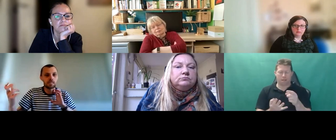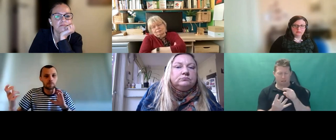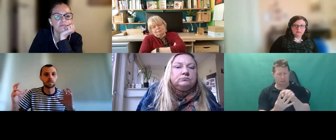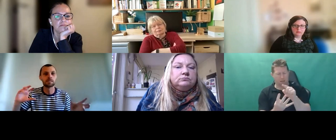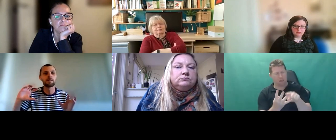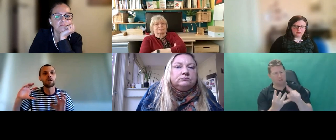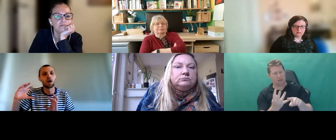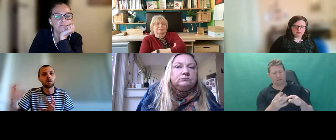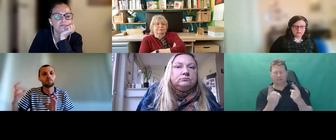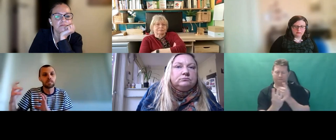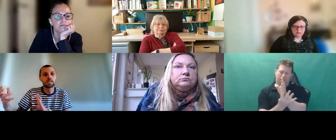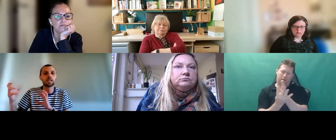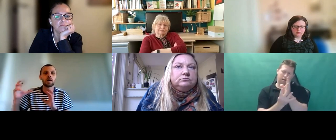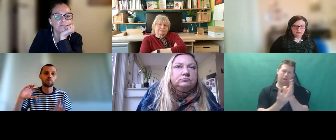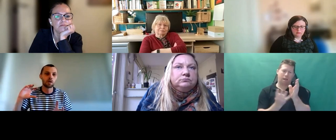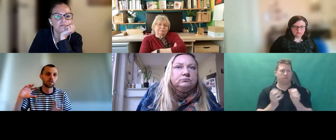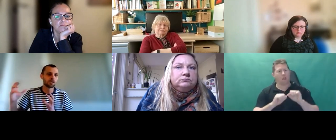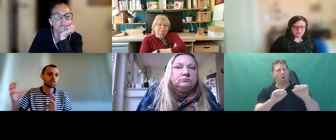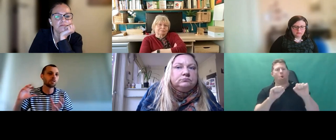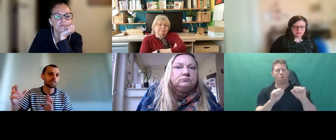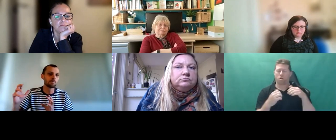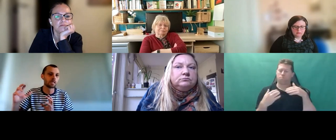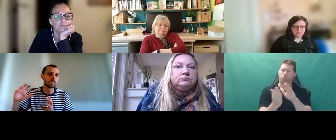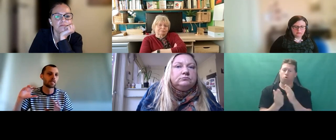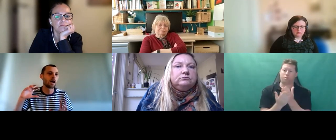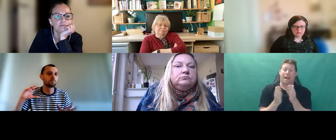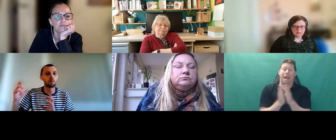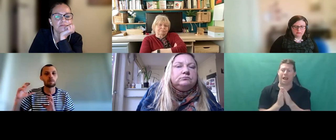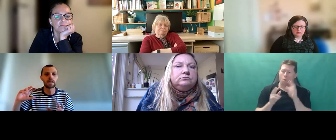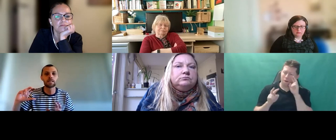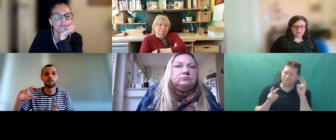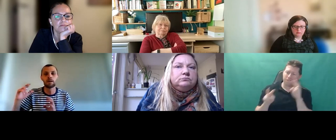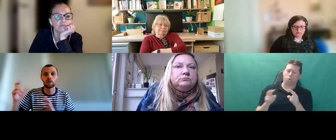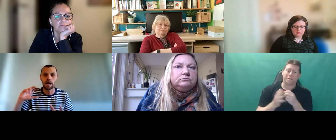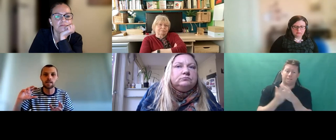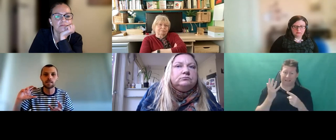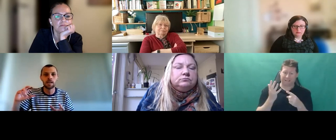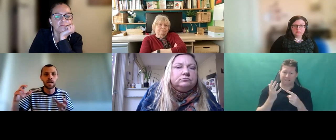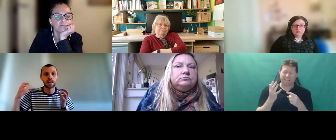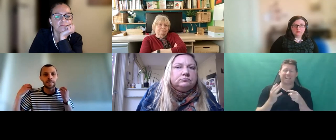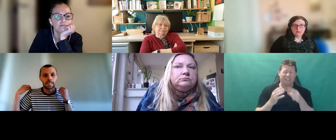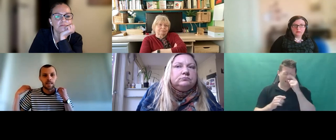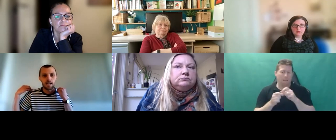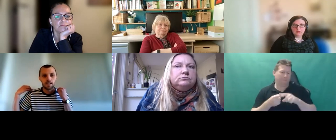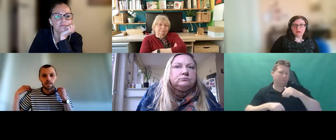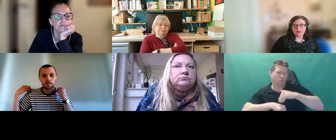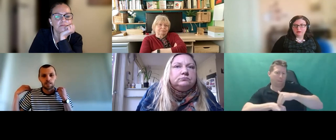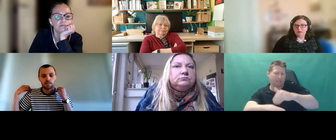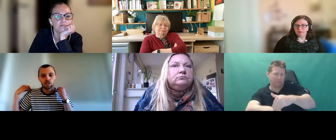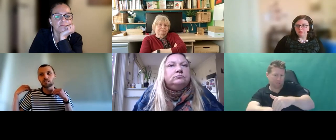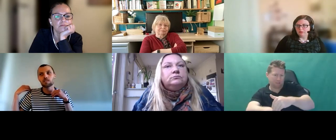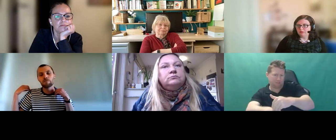different disciplines have their own particular approaches to disability that are problematic in many ways. And I think that